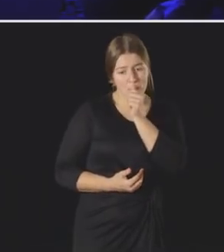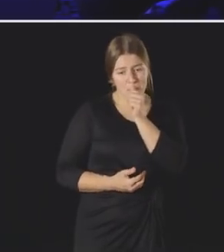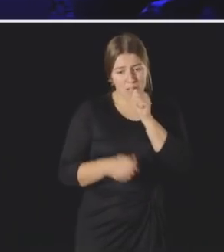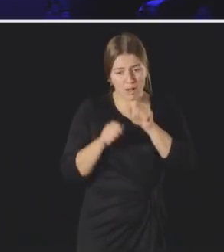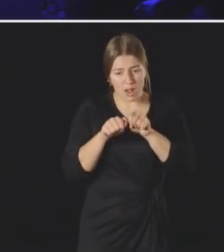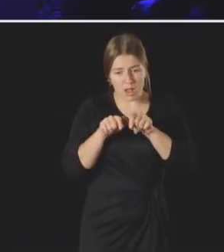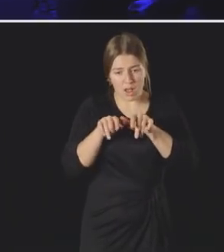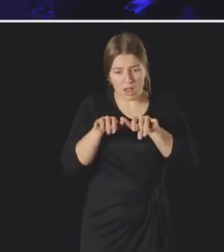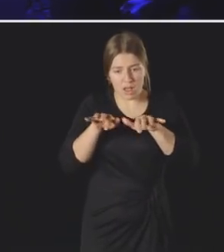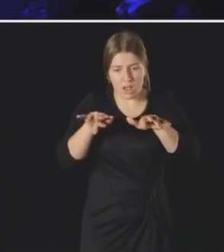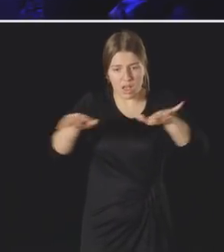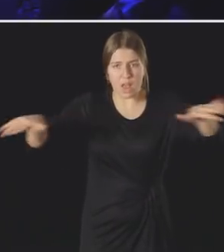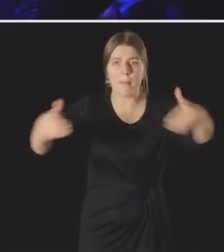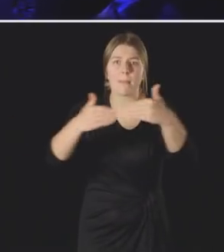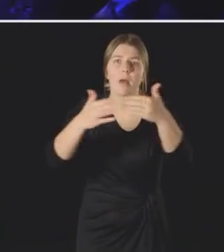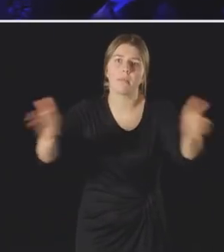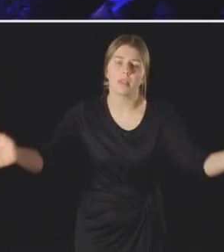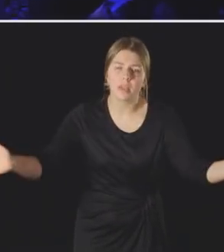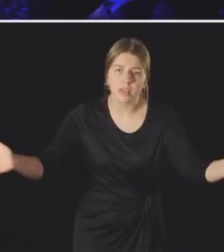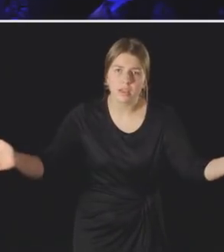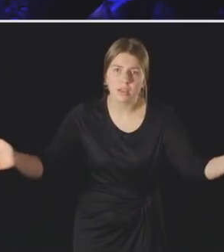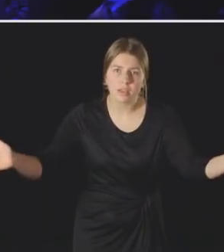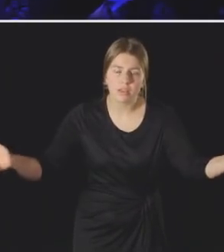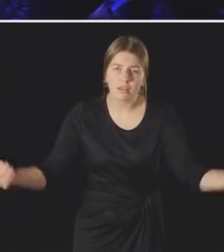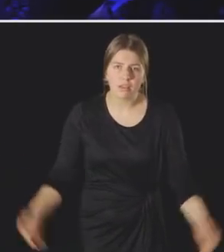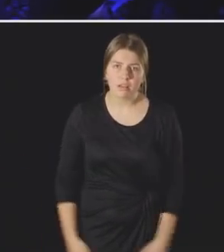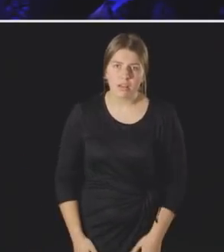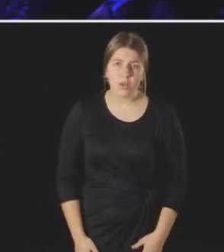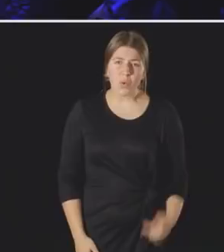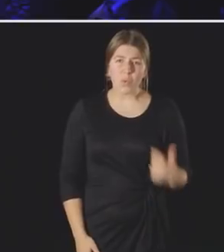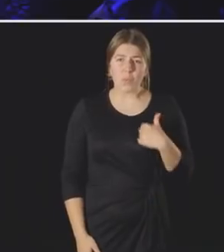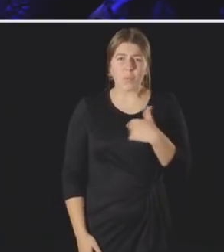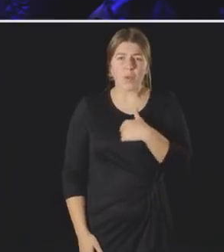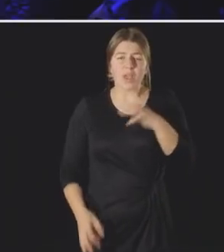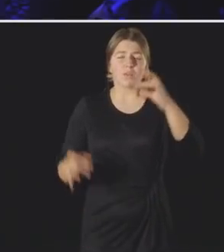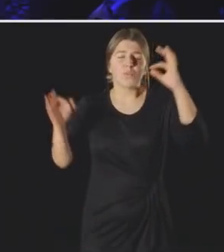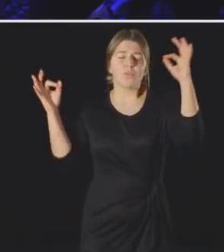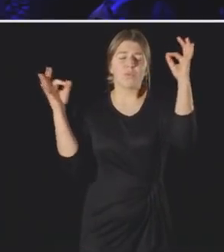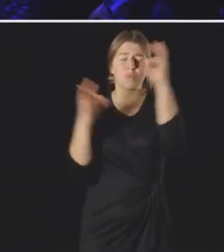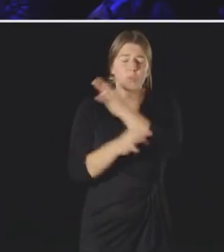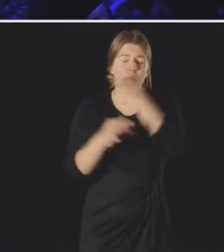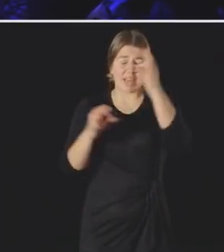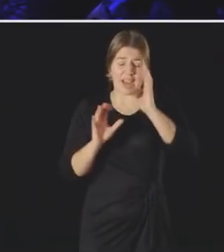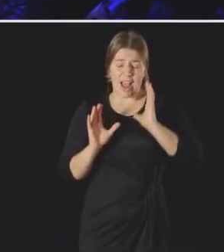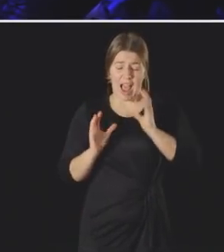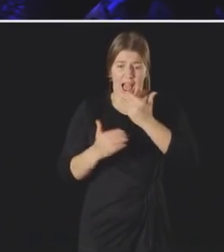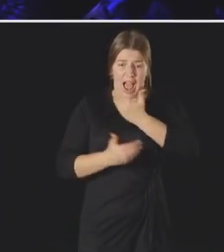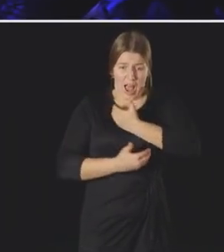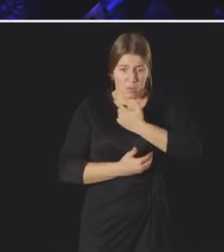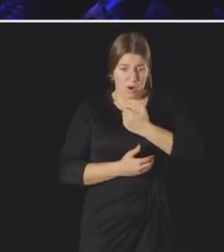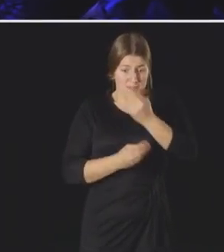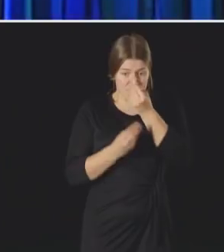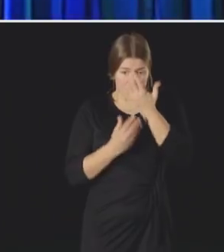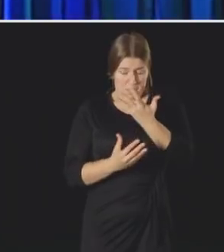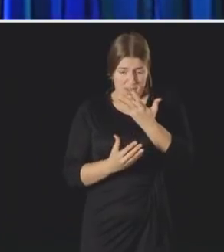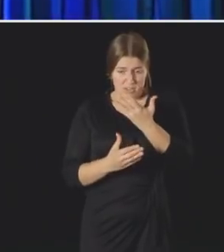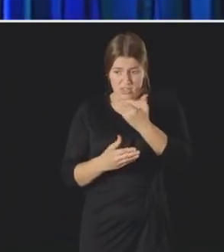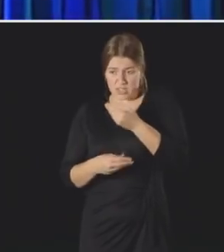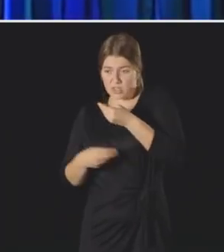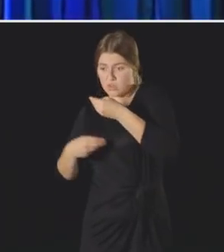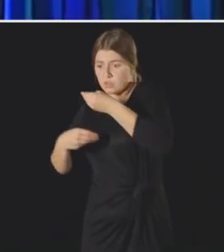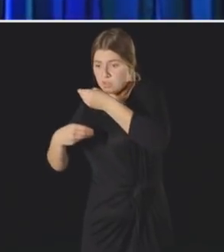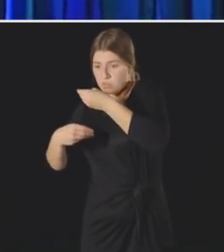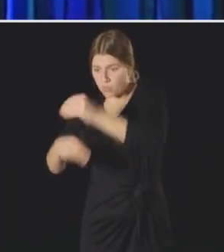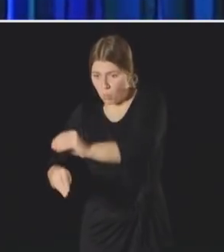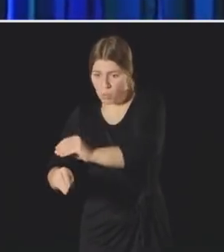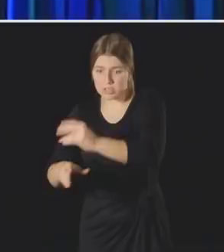information is being sold and who is buying, selling, and stealing it. Now, in my risk